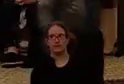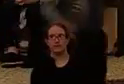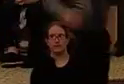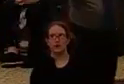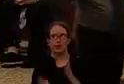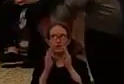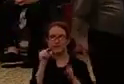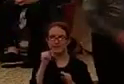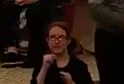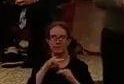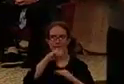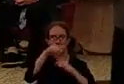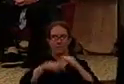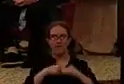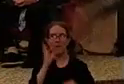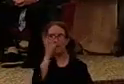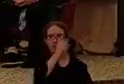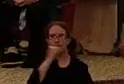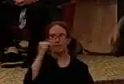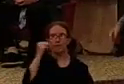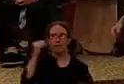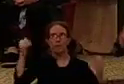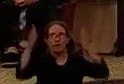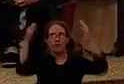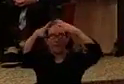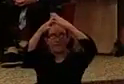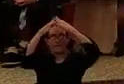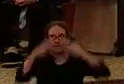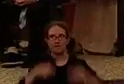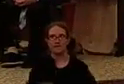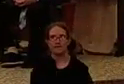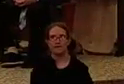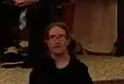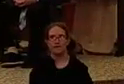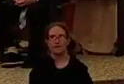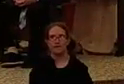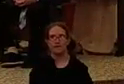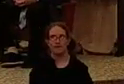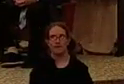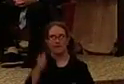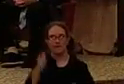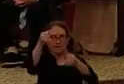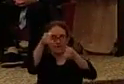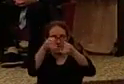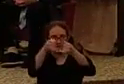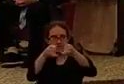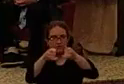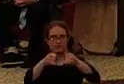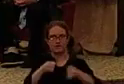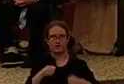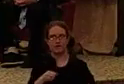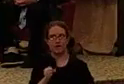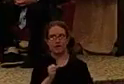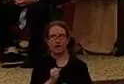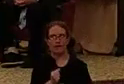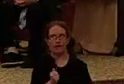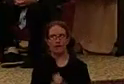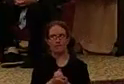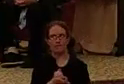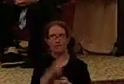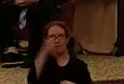Talked a little bit about how beautiful heaven is. But at the end of it, I reminded everyone